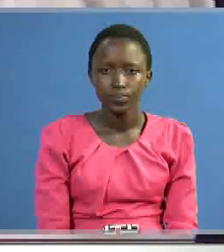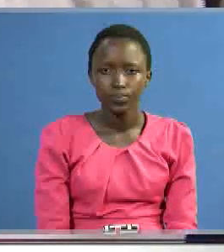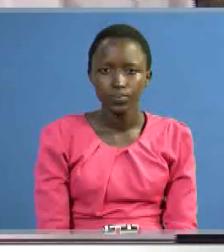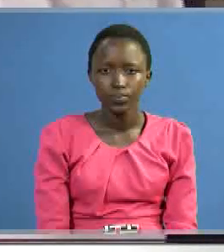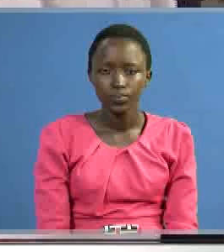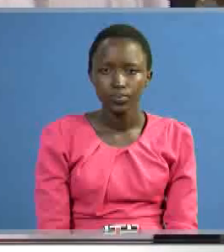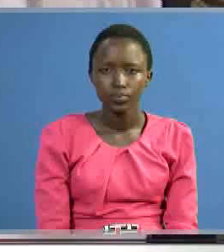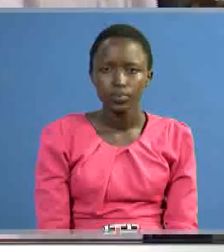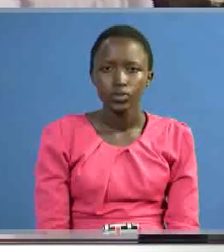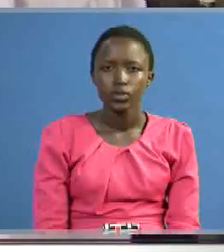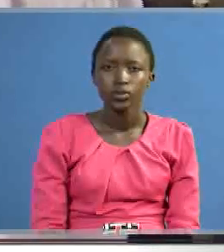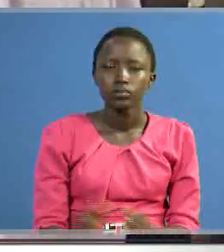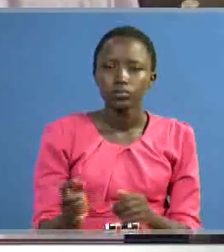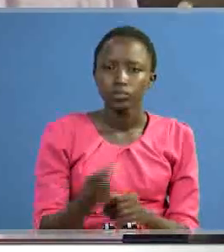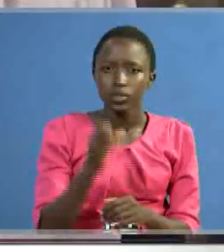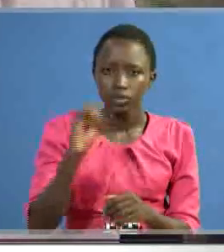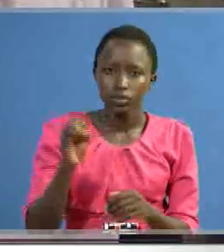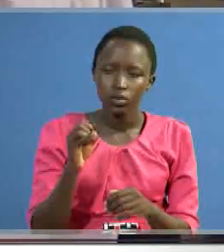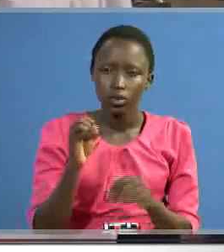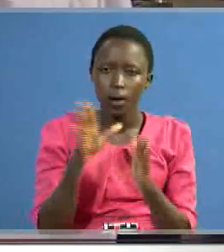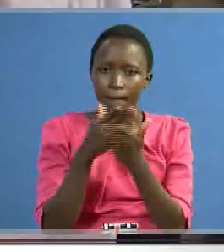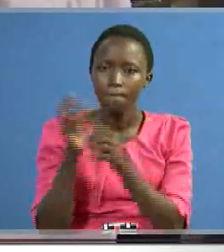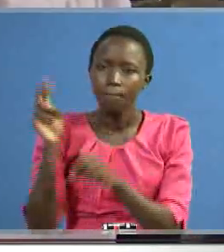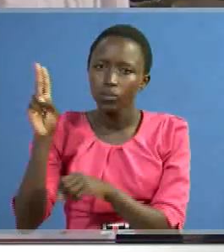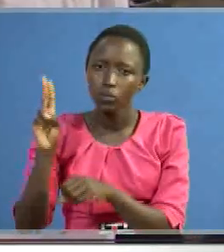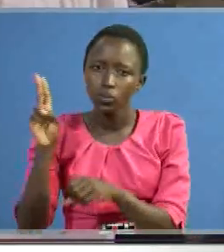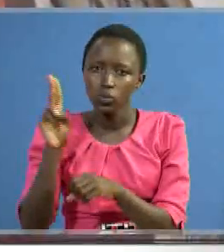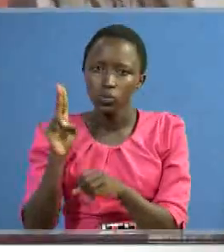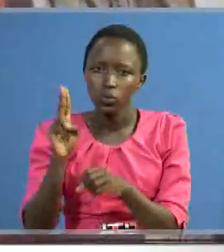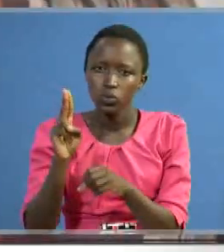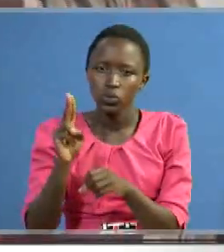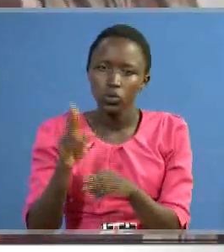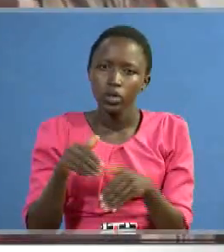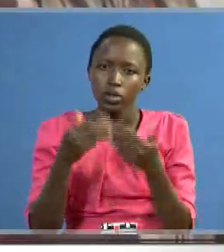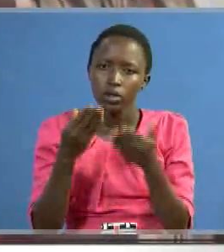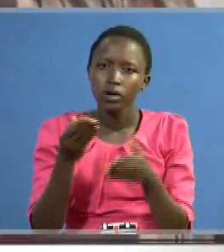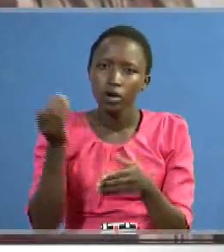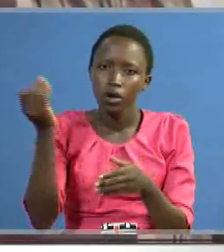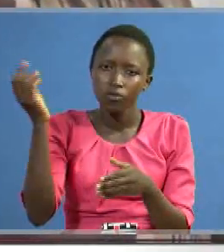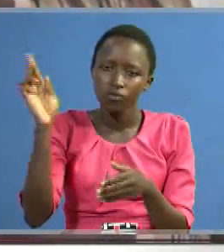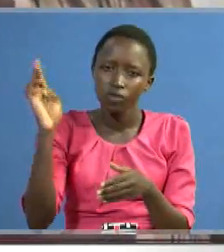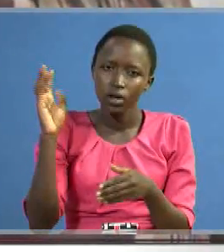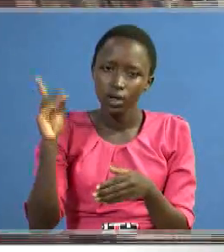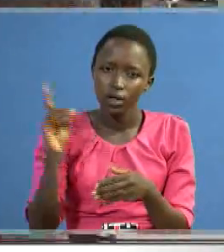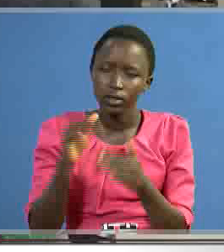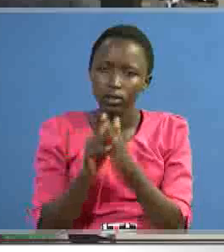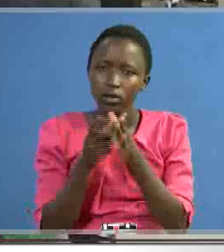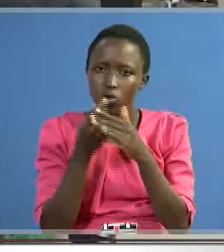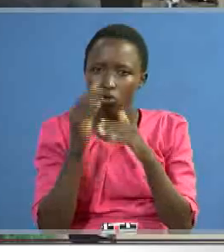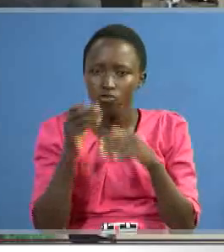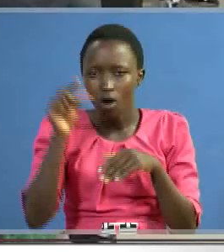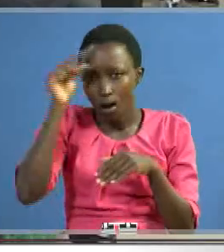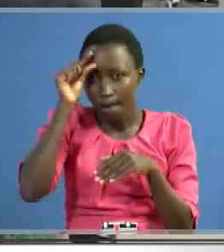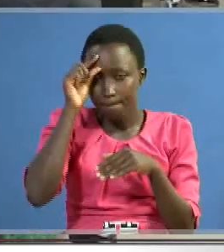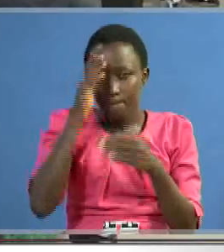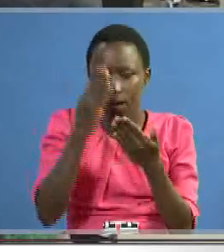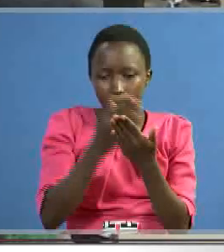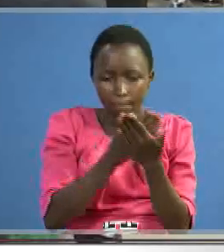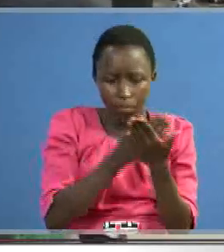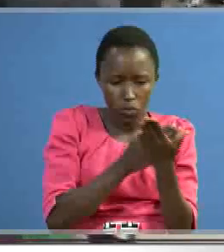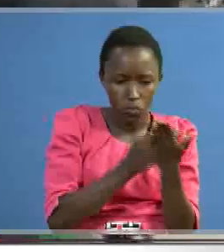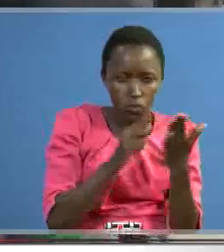in January this year president Kenyatta and Fred mature in sweeping powers on the oversight of government programs